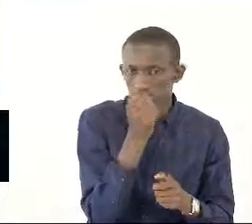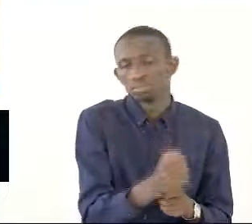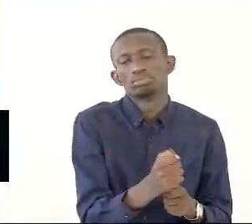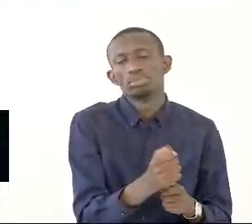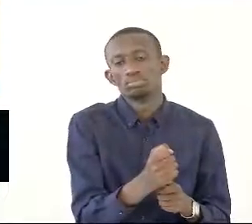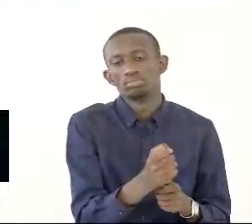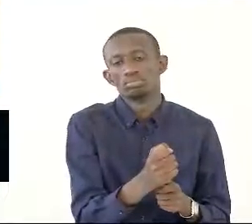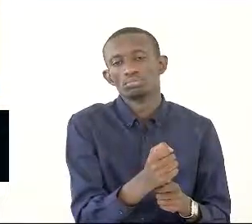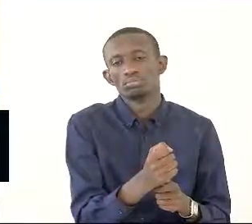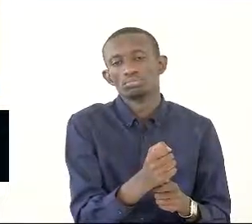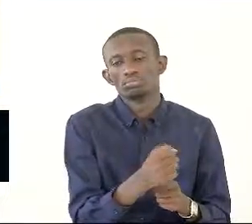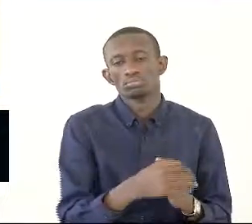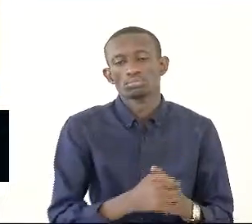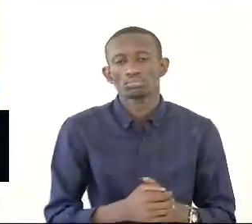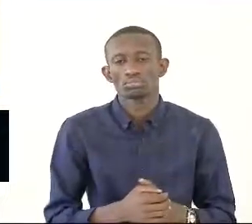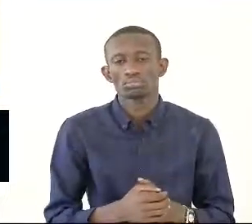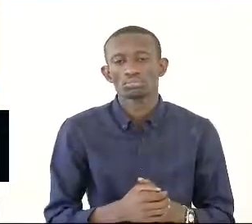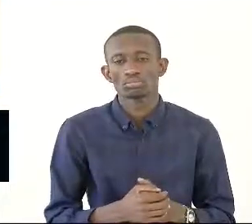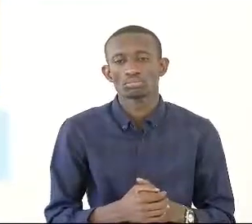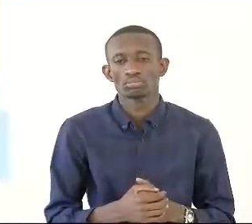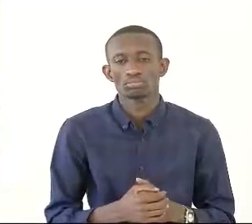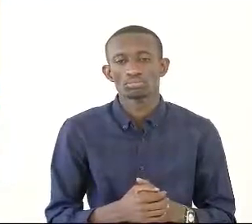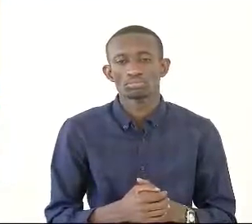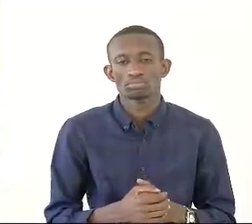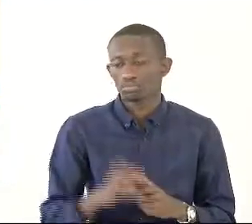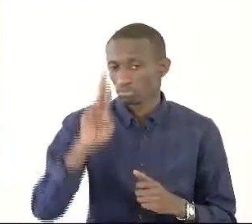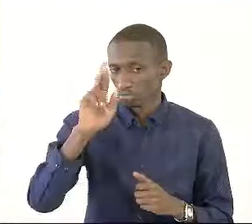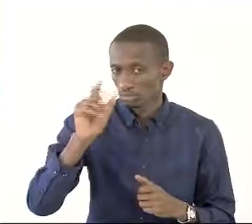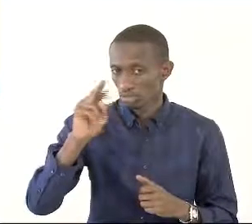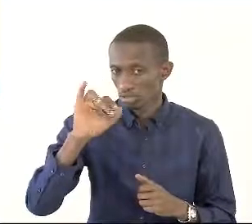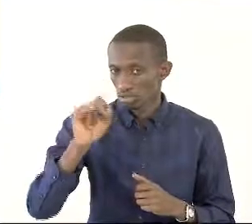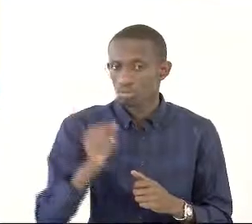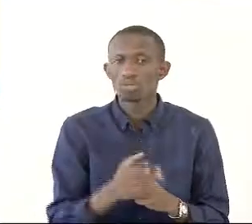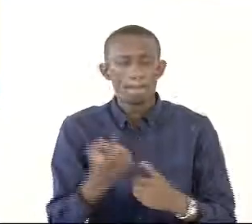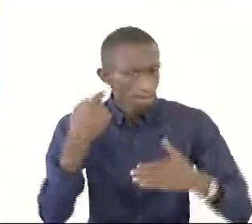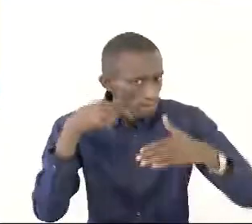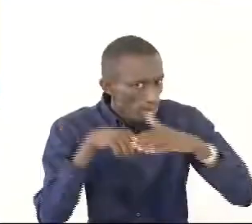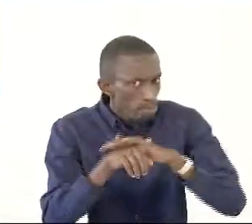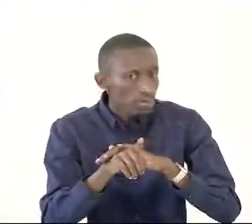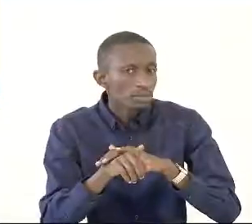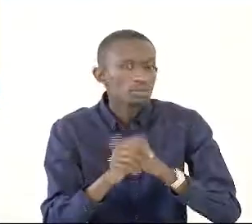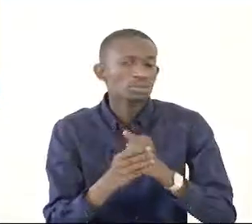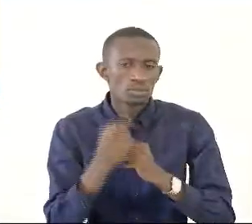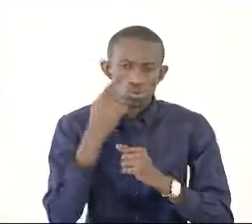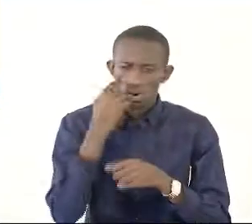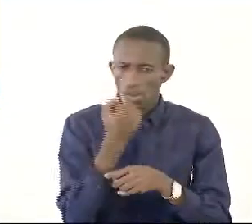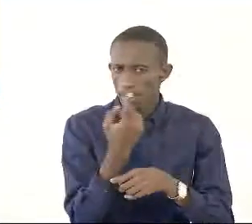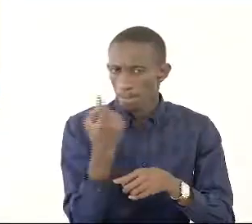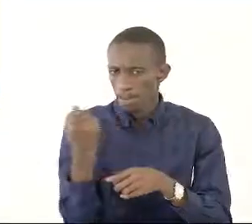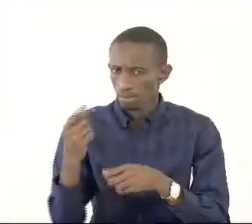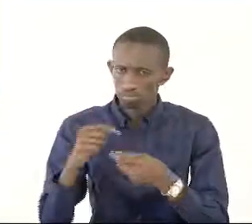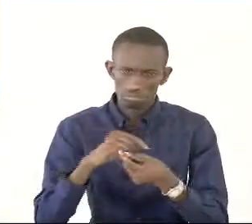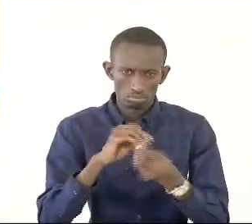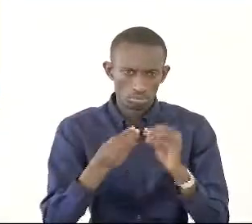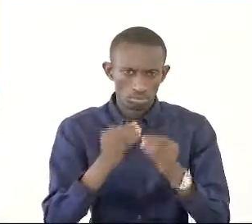are going to appear, and the radiation will enter, and then there will be an indication here, and you can hear